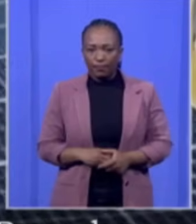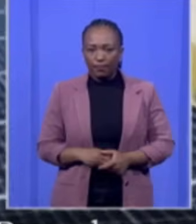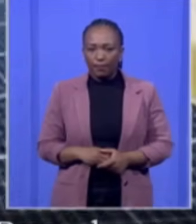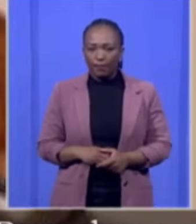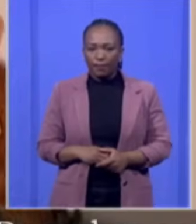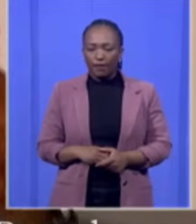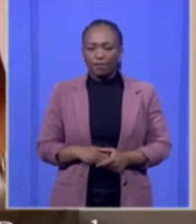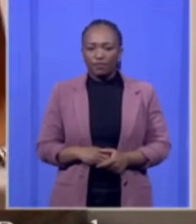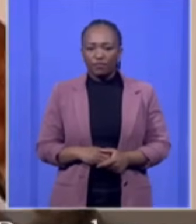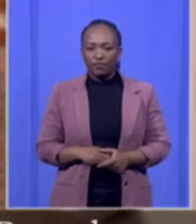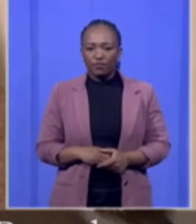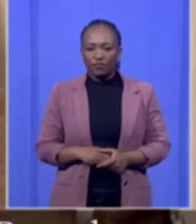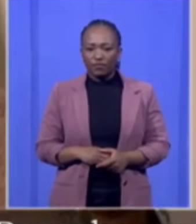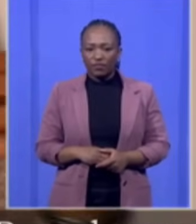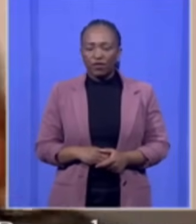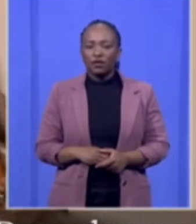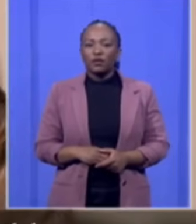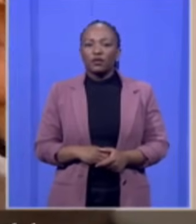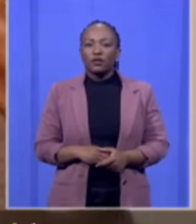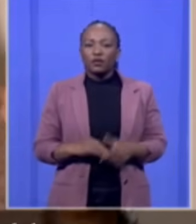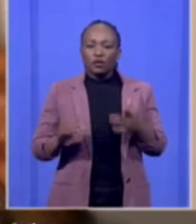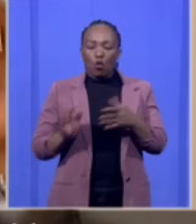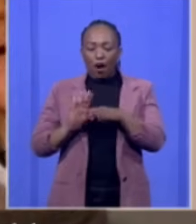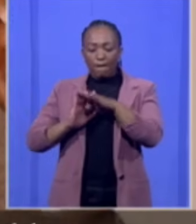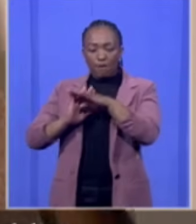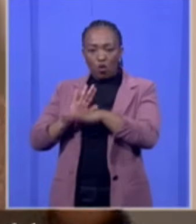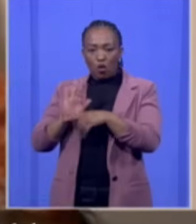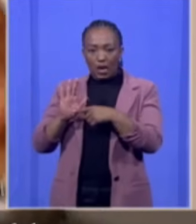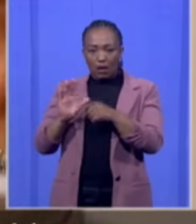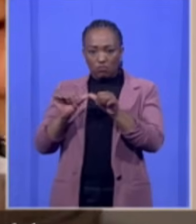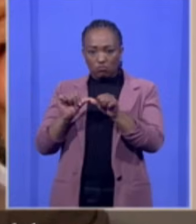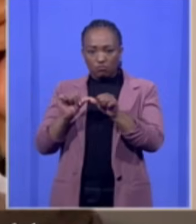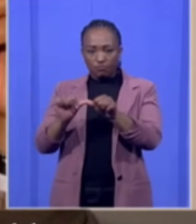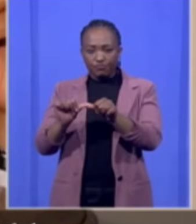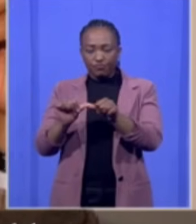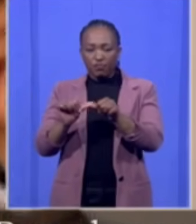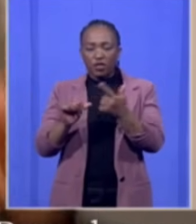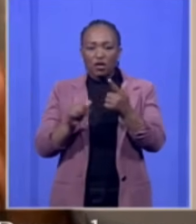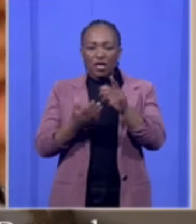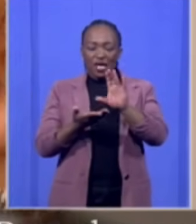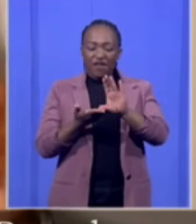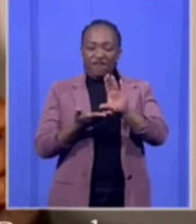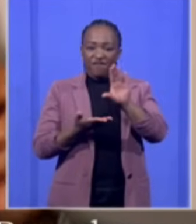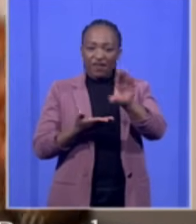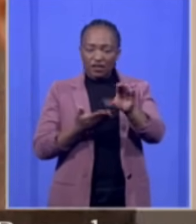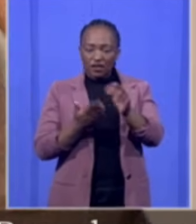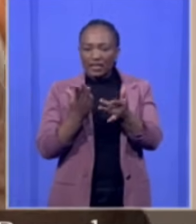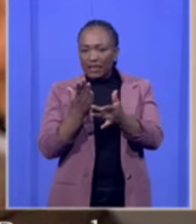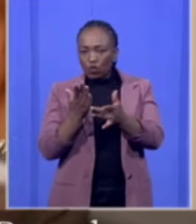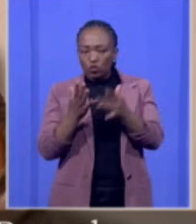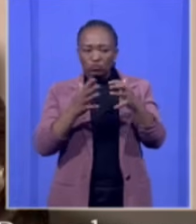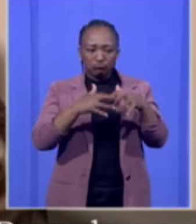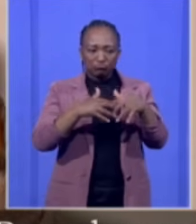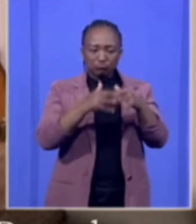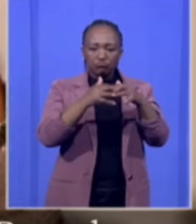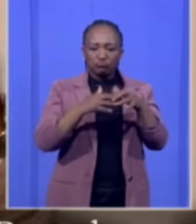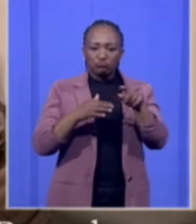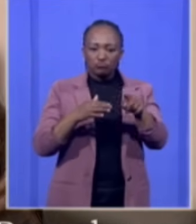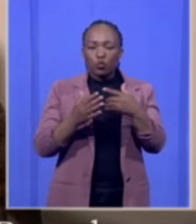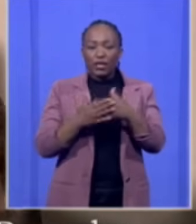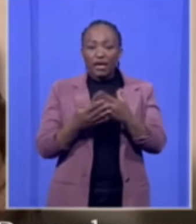With the maturity of this program, investments that are made by technology developers, you are going to find